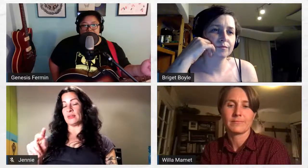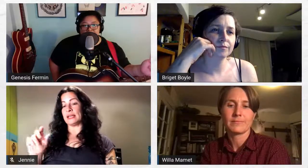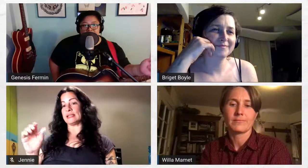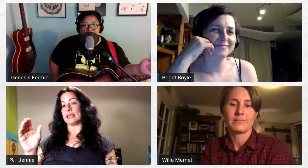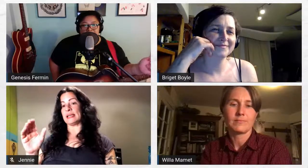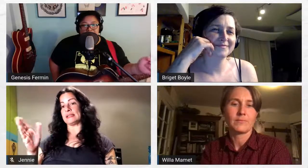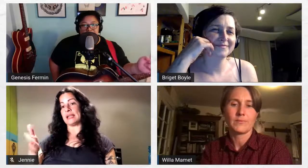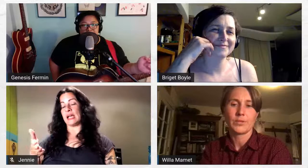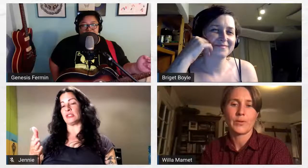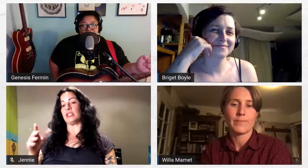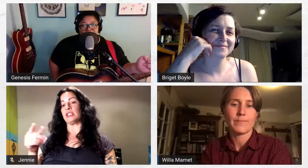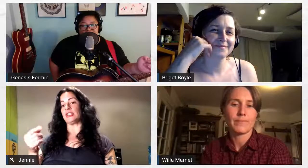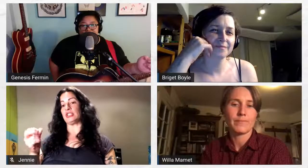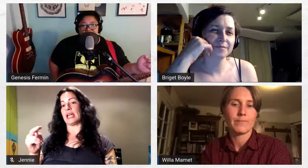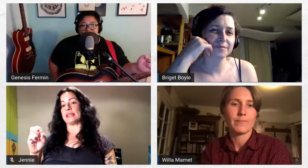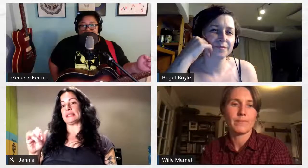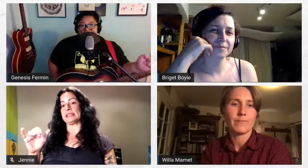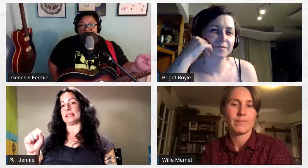twitch.tv/GenesisFurman. That's